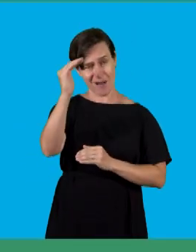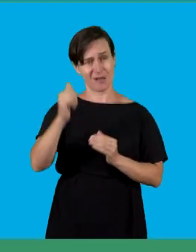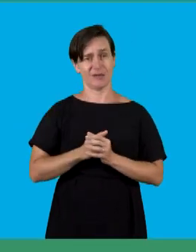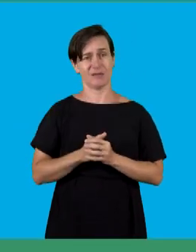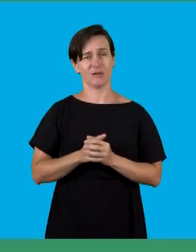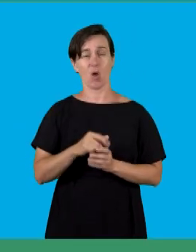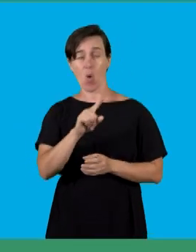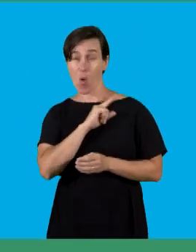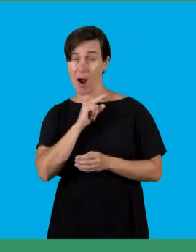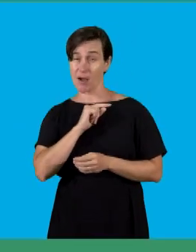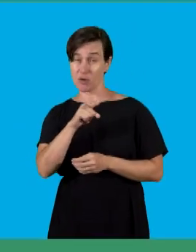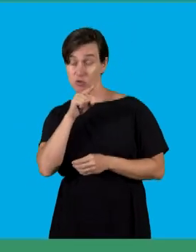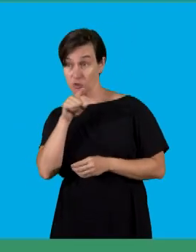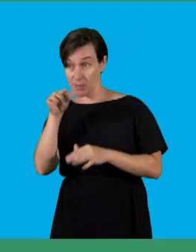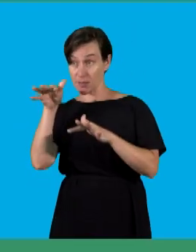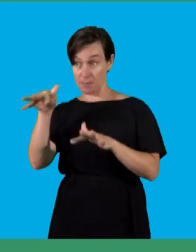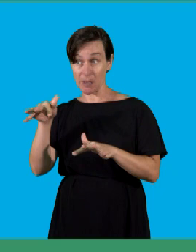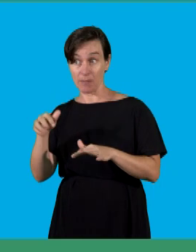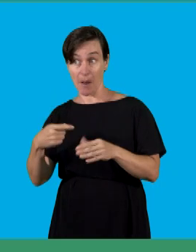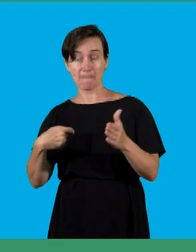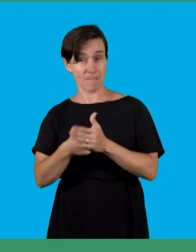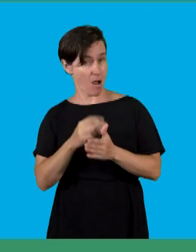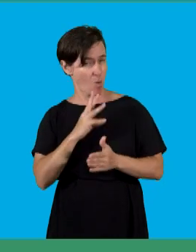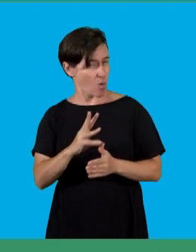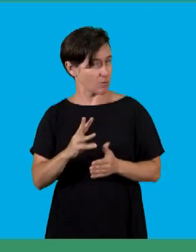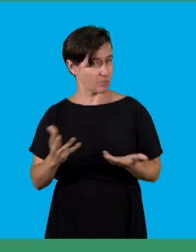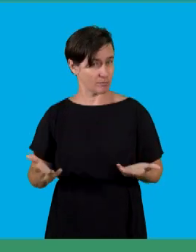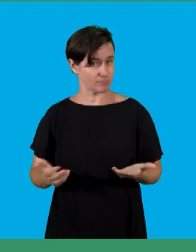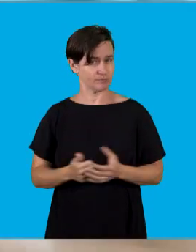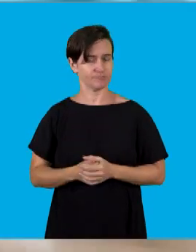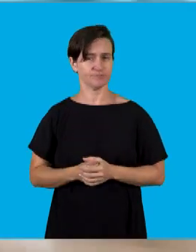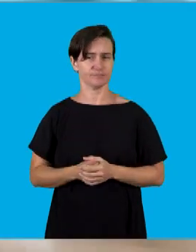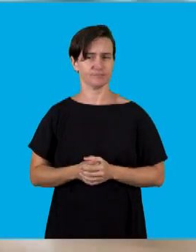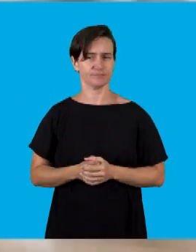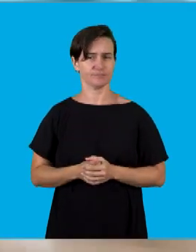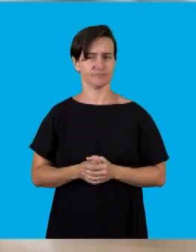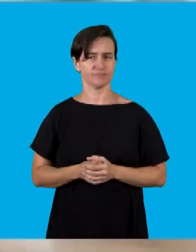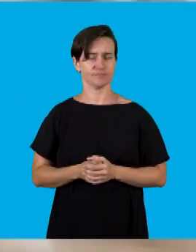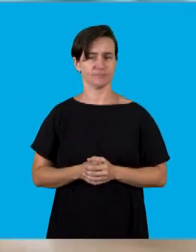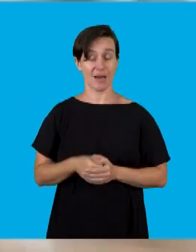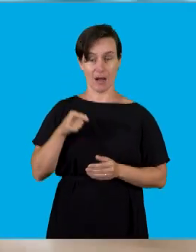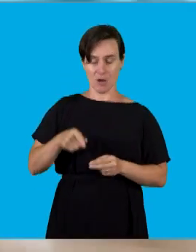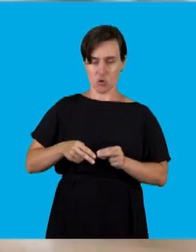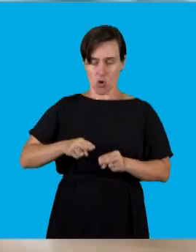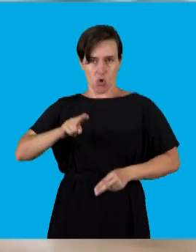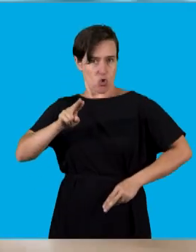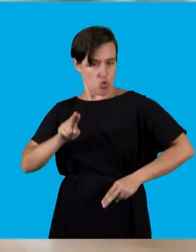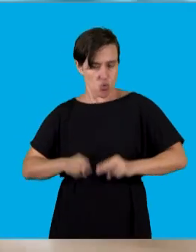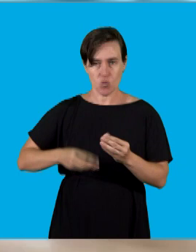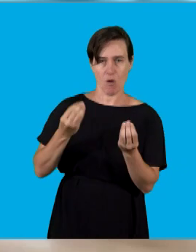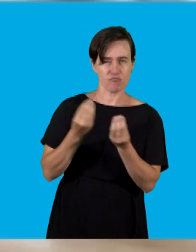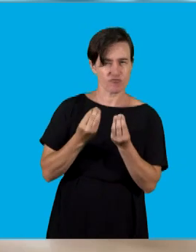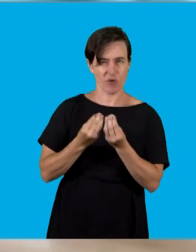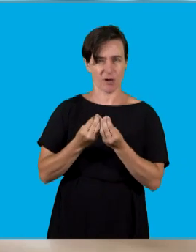price to test if people are going to buy this product. Now, obviously, because this is a new